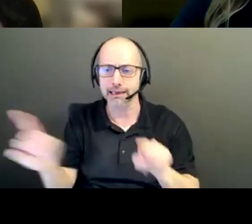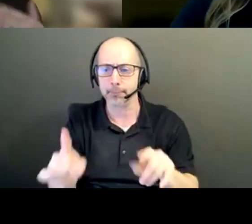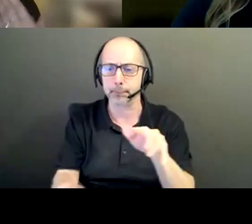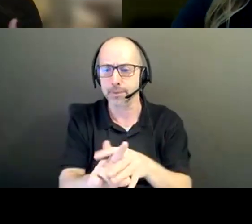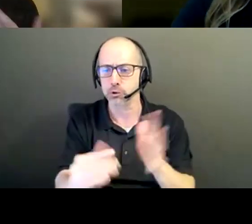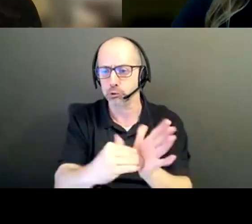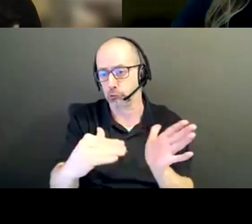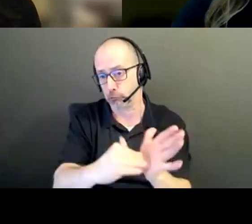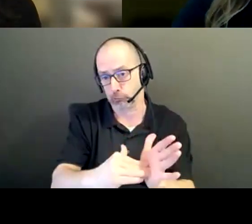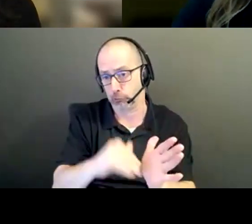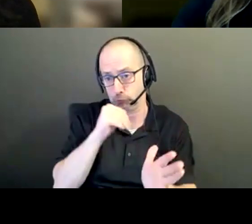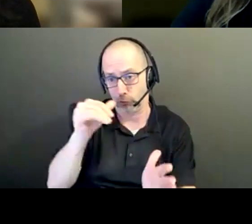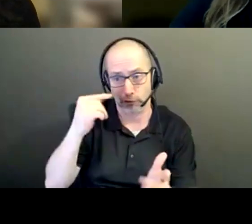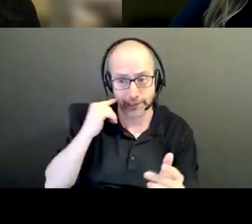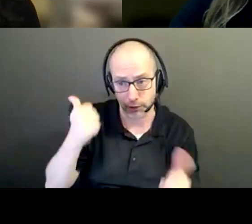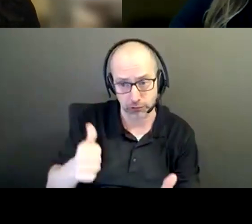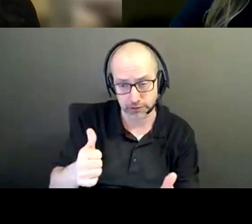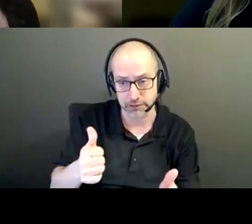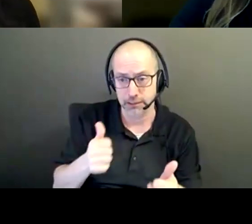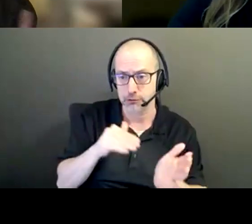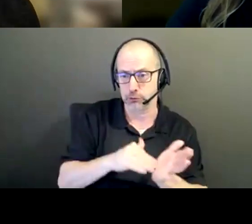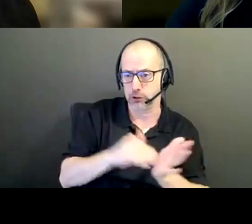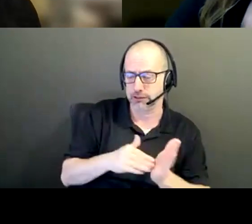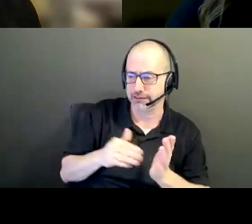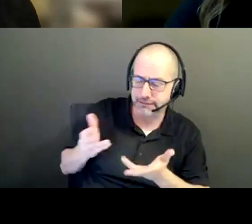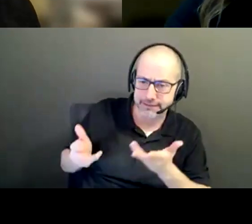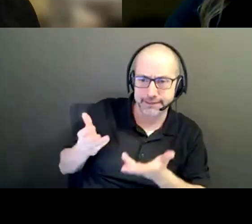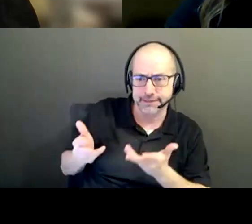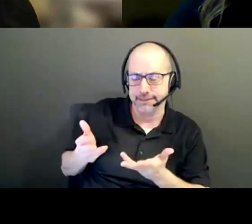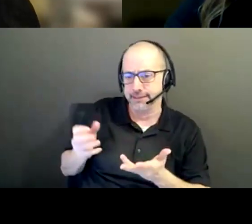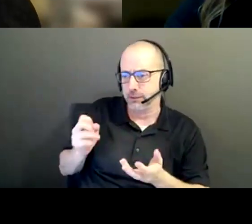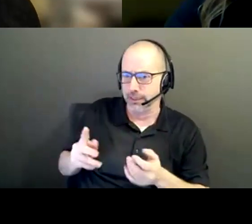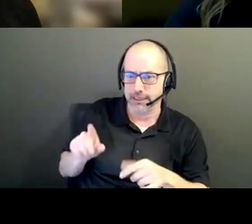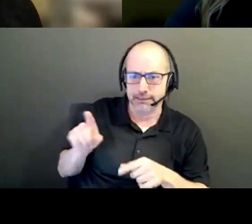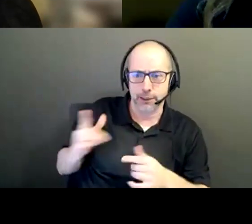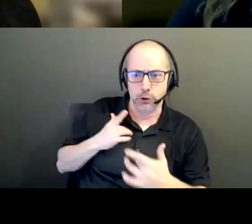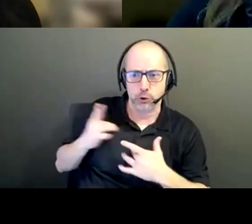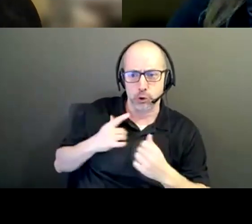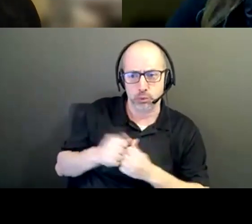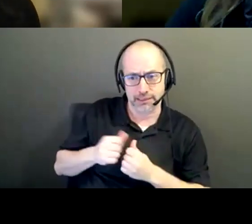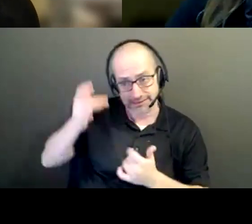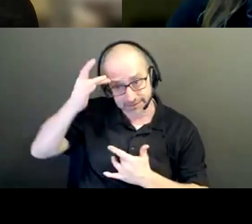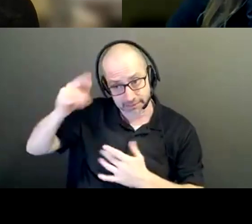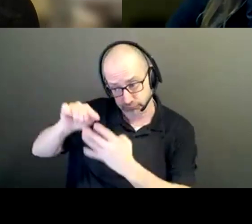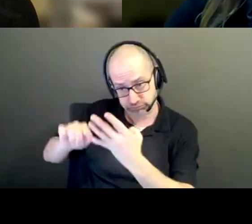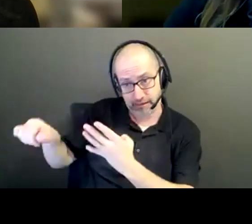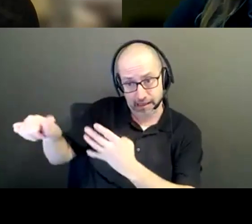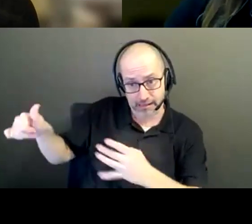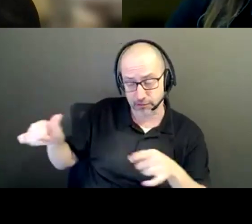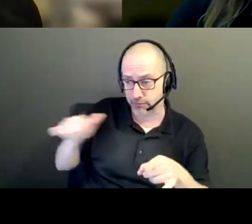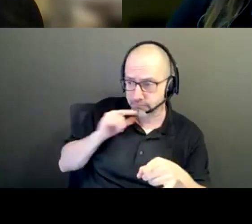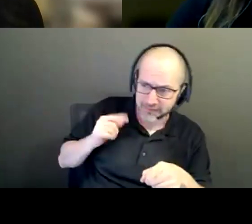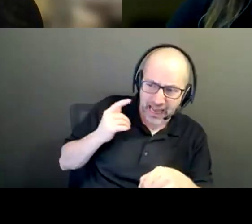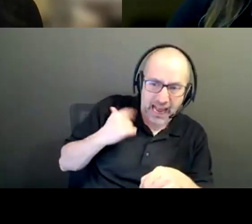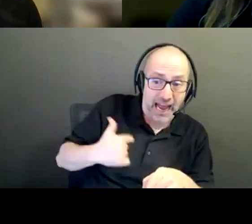And so that's the whole issue of feeling like, well, relative to the concern that's being discussed, hearing